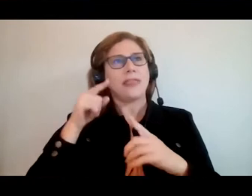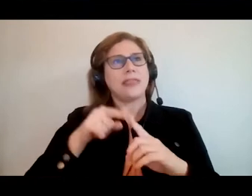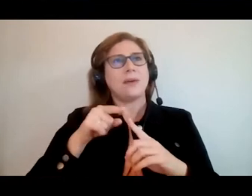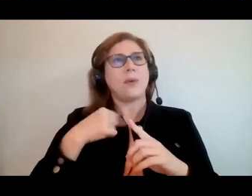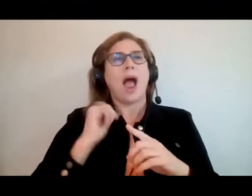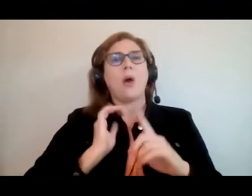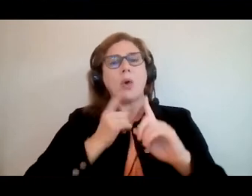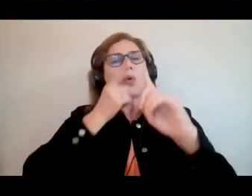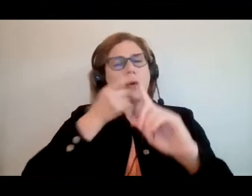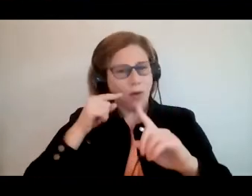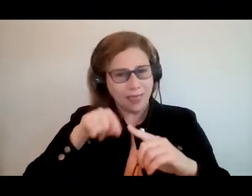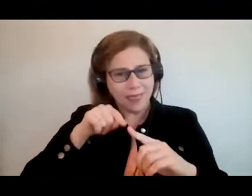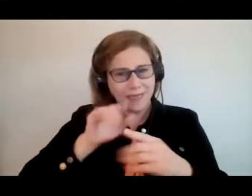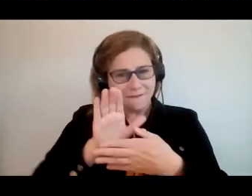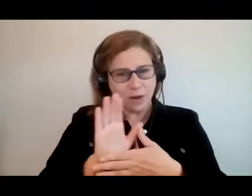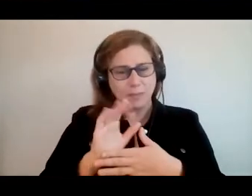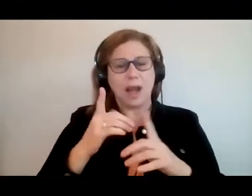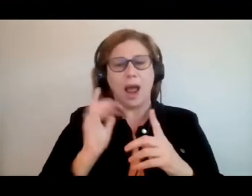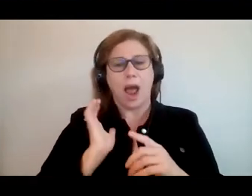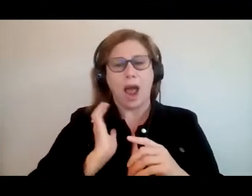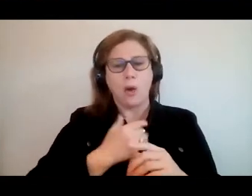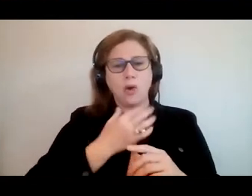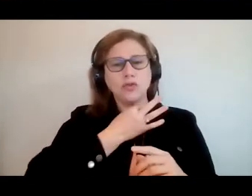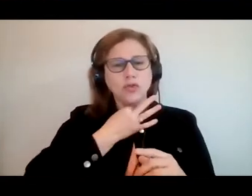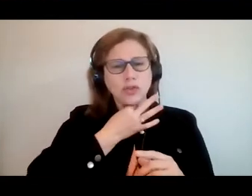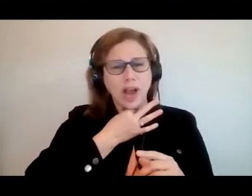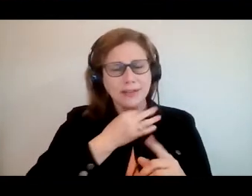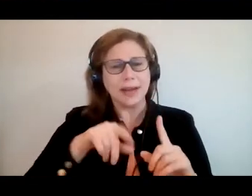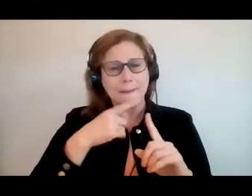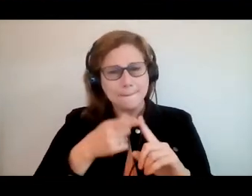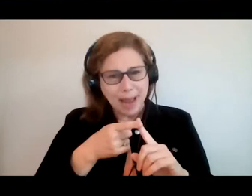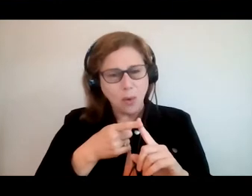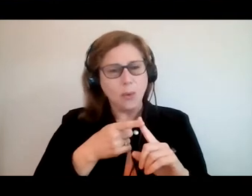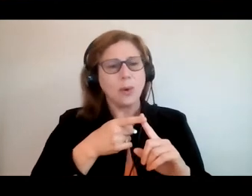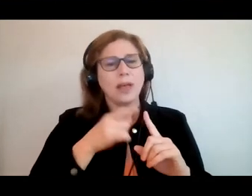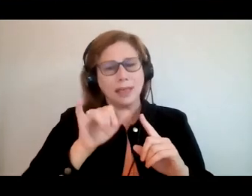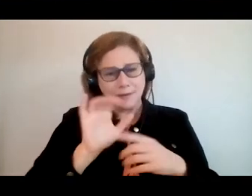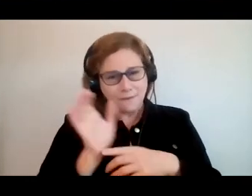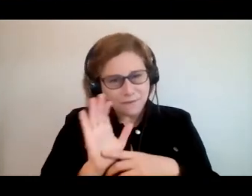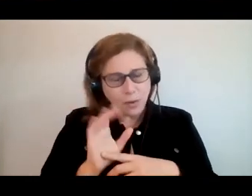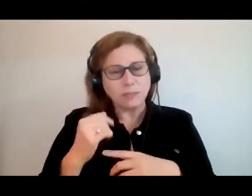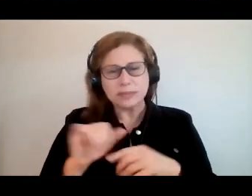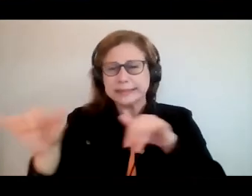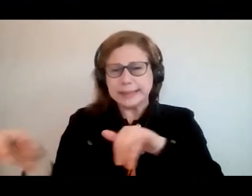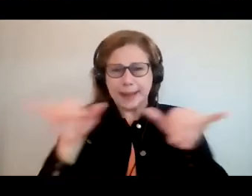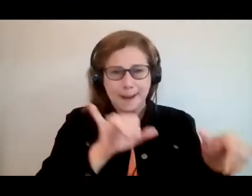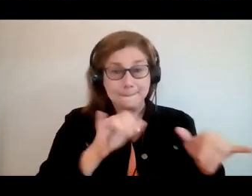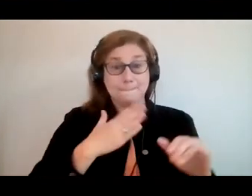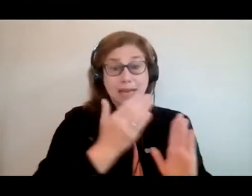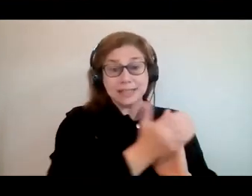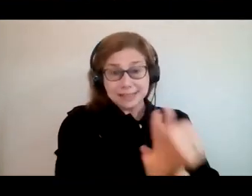ask questions that we were curious about asking a larger group of people. And in terms of my skill set, I, you